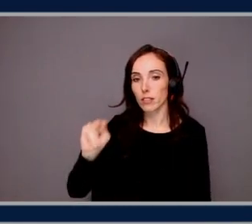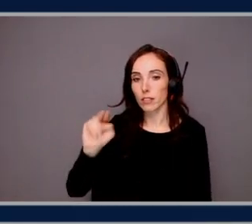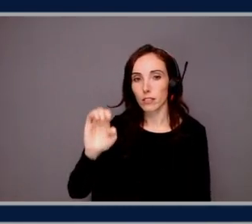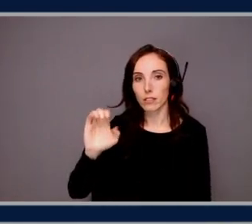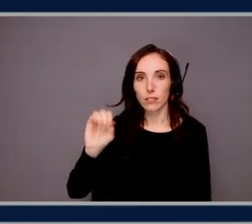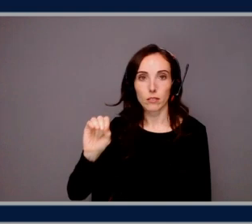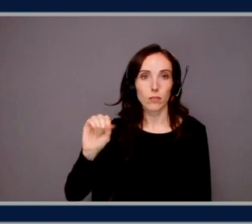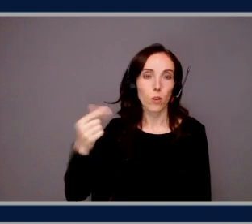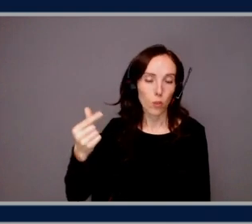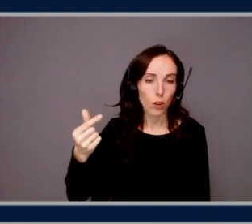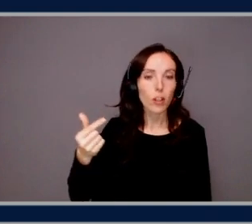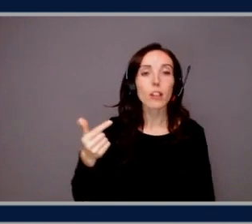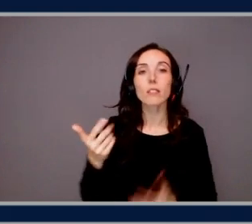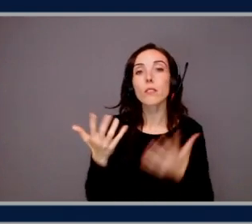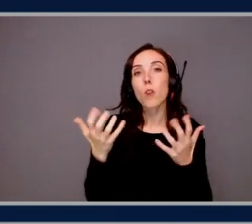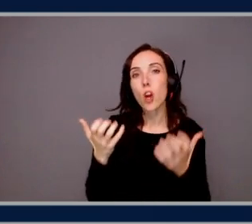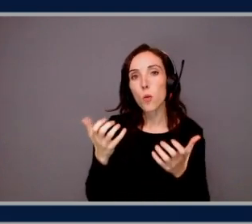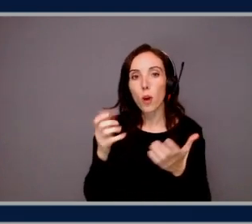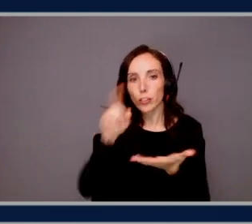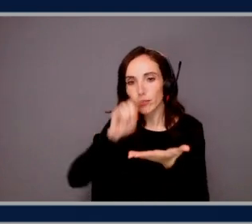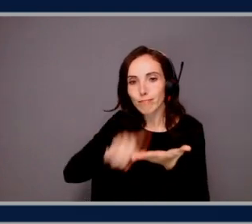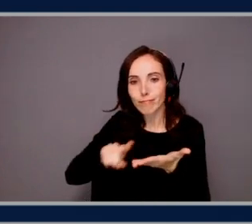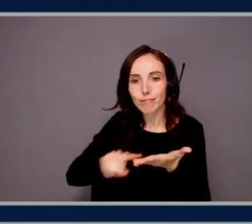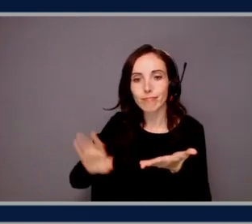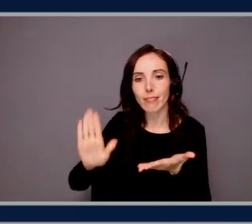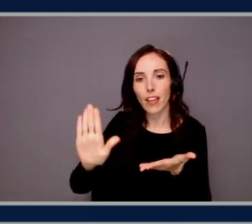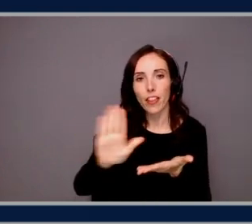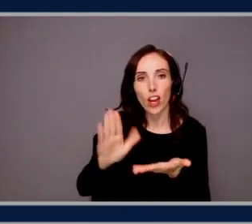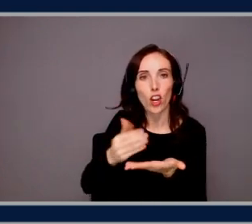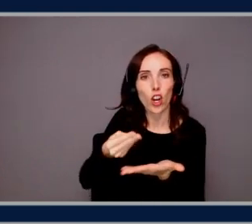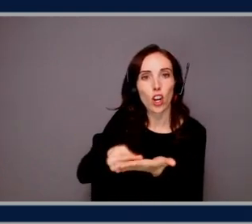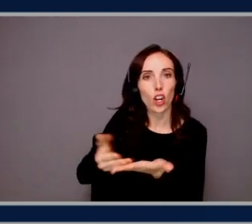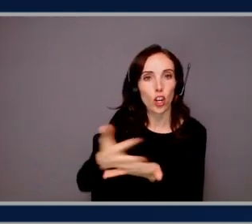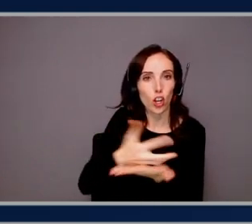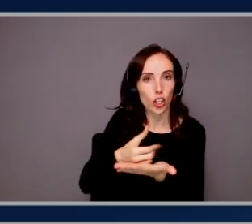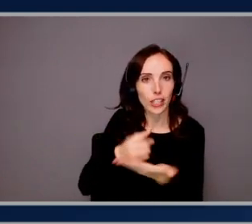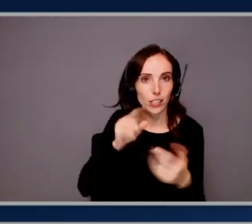their earnings reports, right? Okay. So